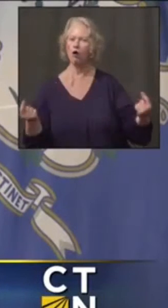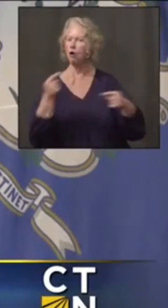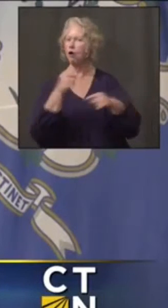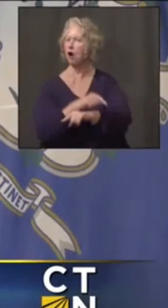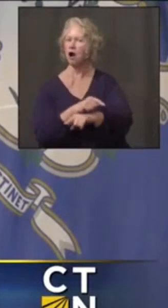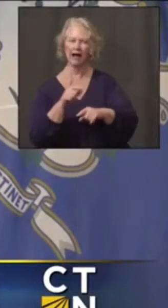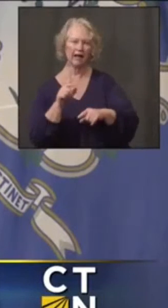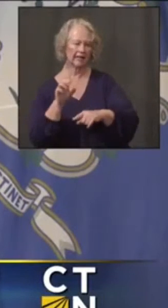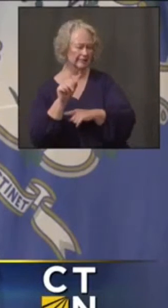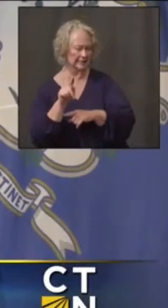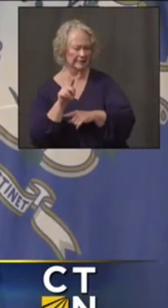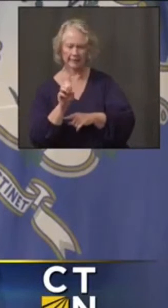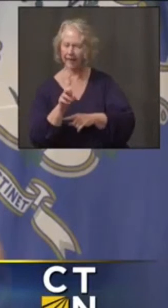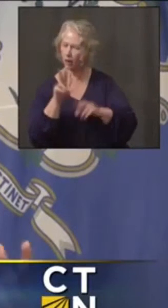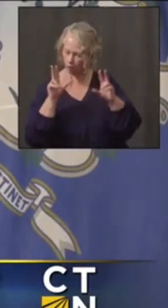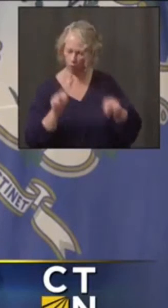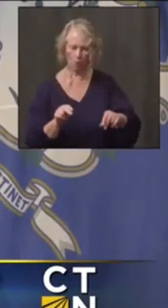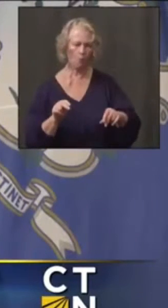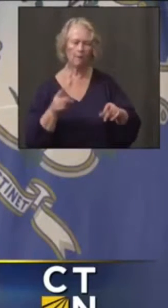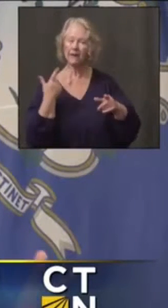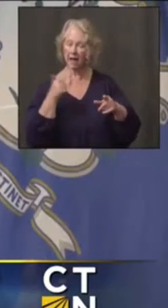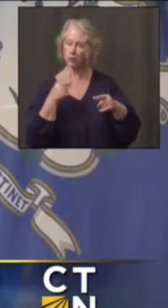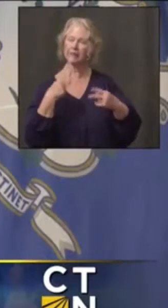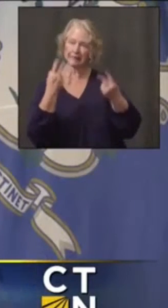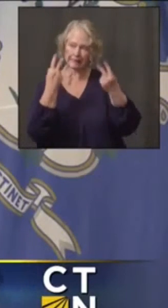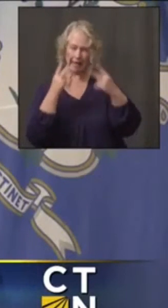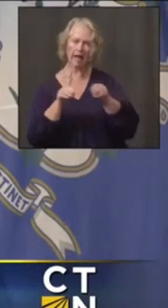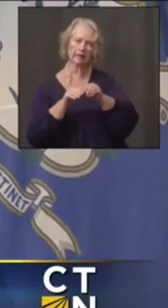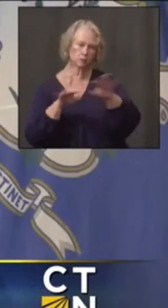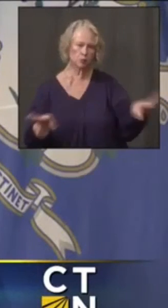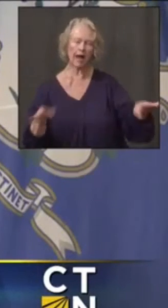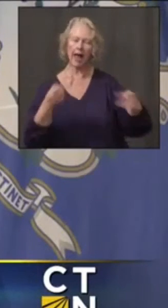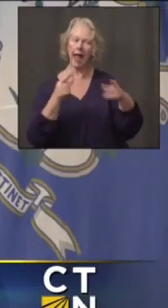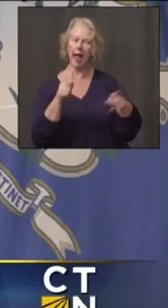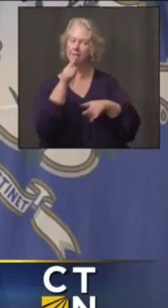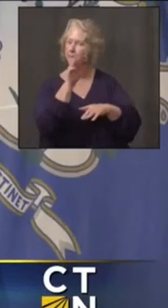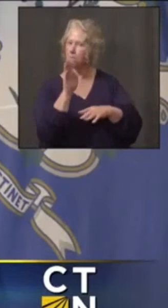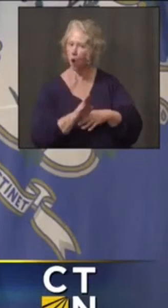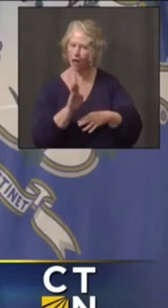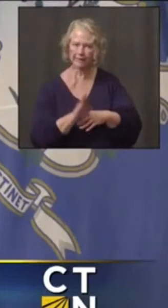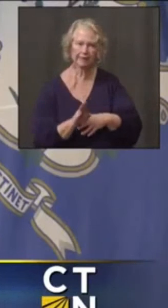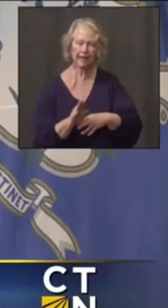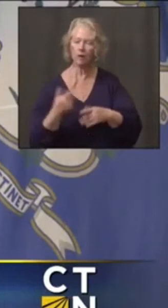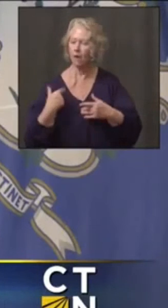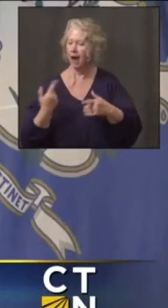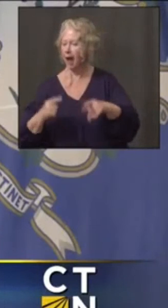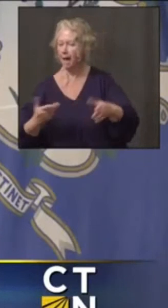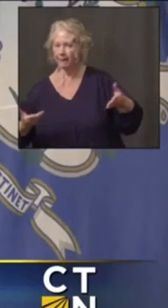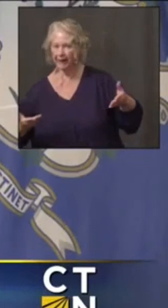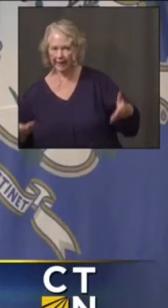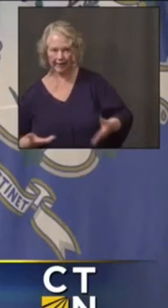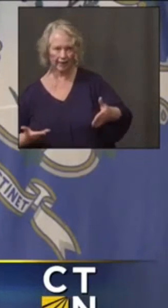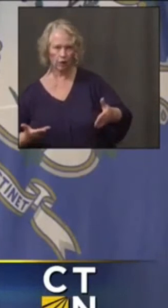And they've been a source of spread. We saw that in Boston, by the way. We've had a couple of incidents here in this